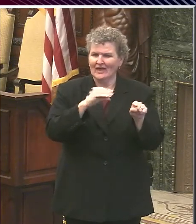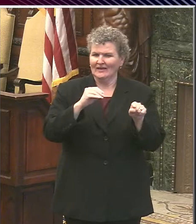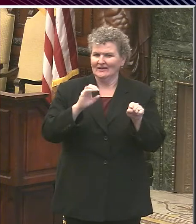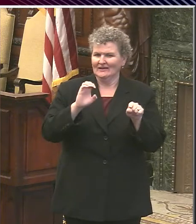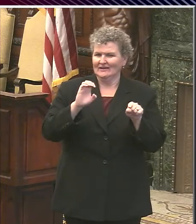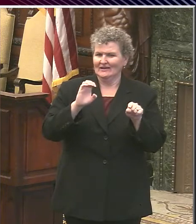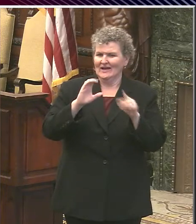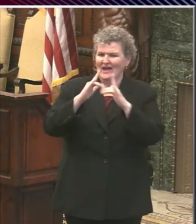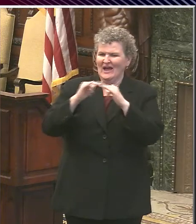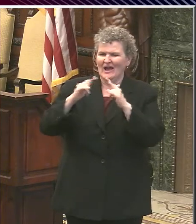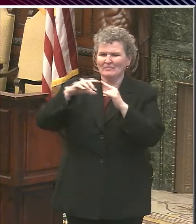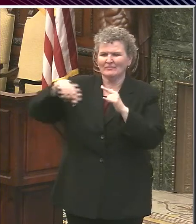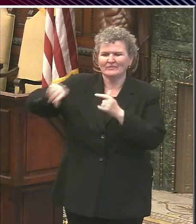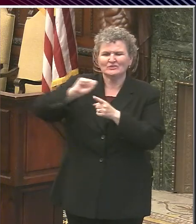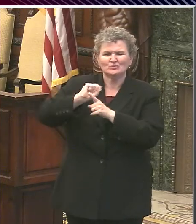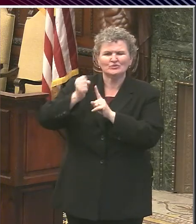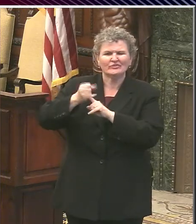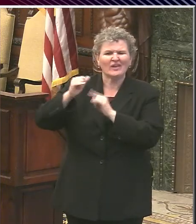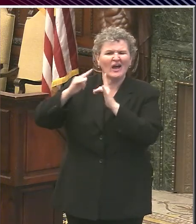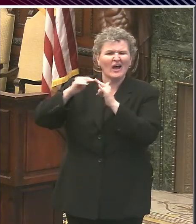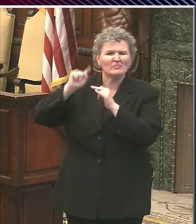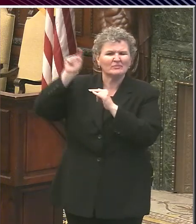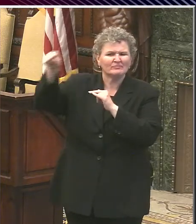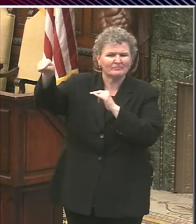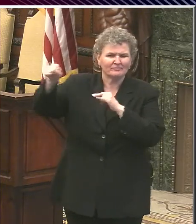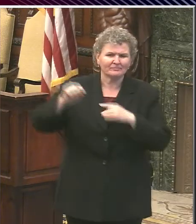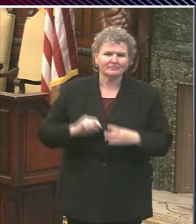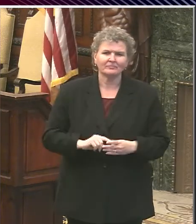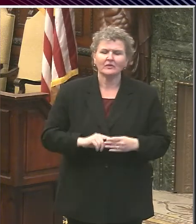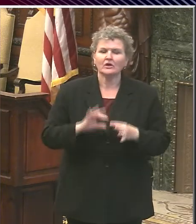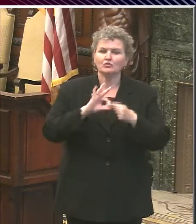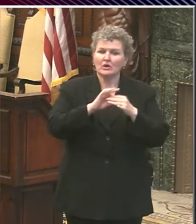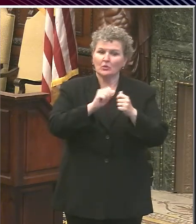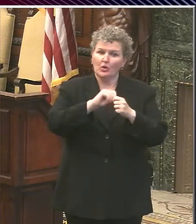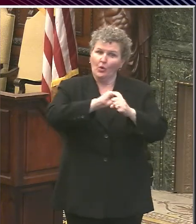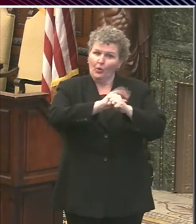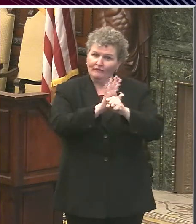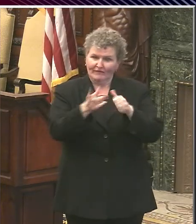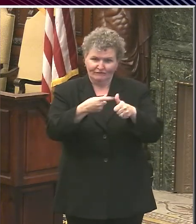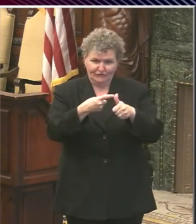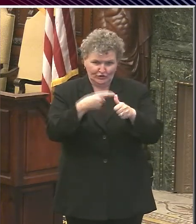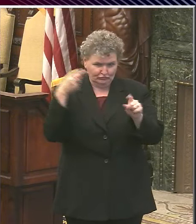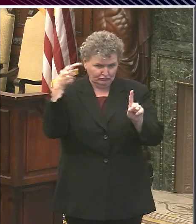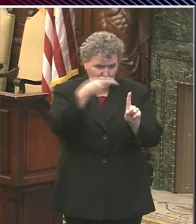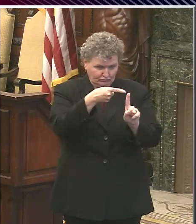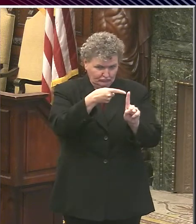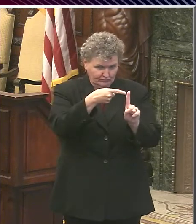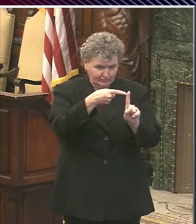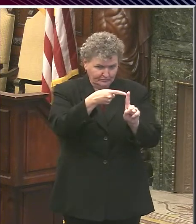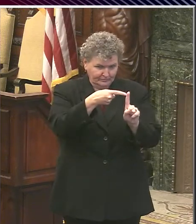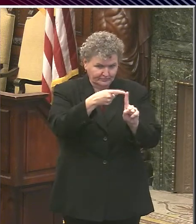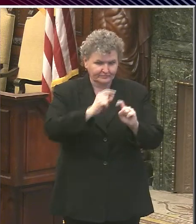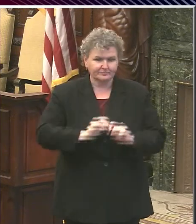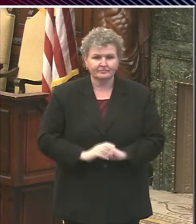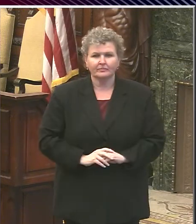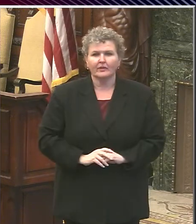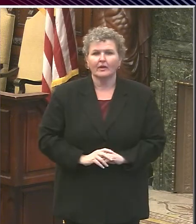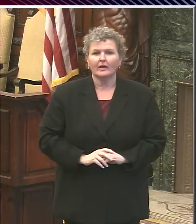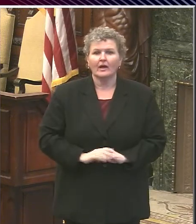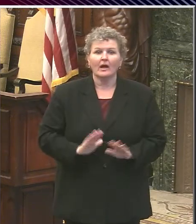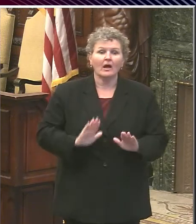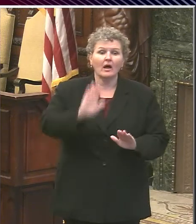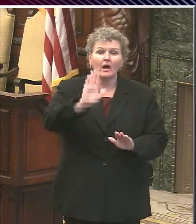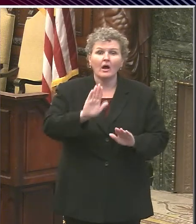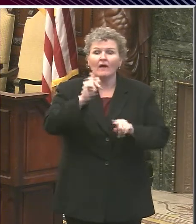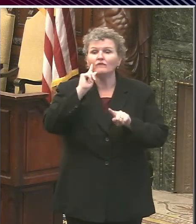start with questions on topics related to the COVID-19 pandemic. So if your hand is raised now for another topic, please lower it and we will get